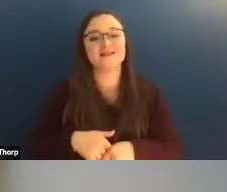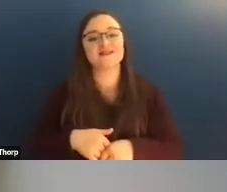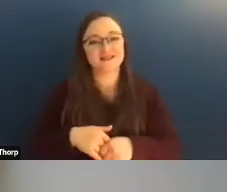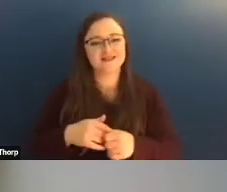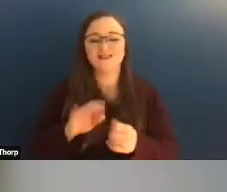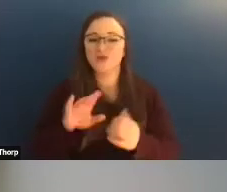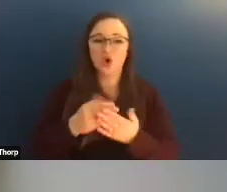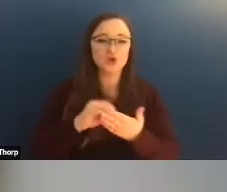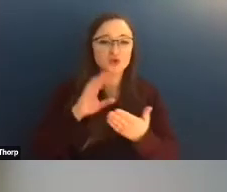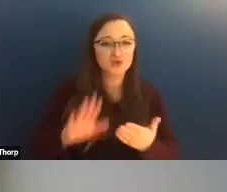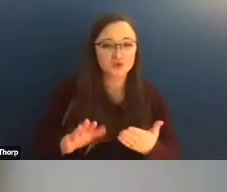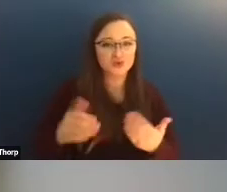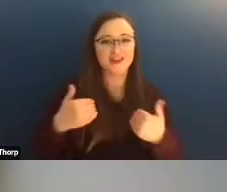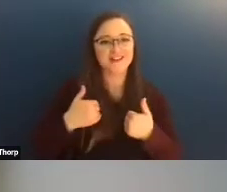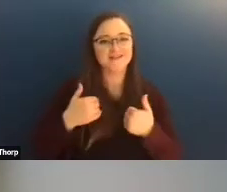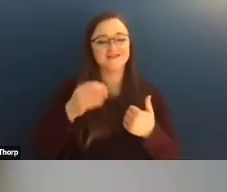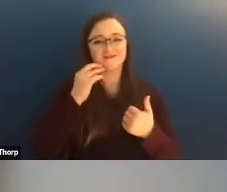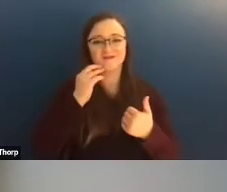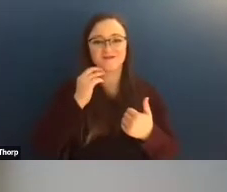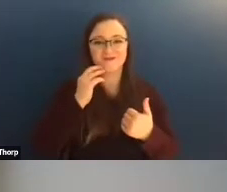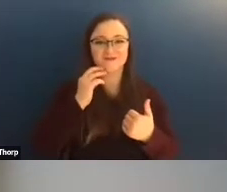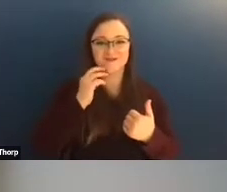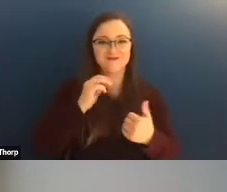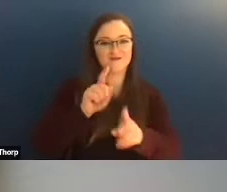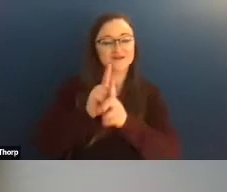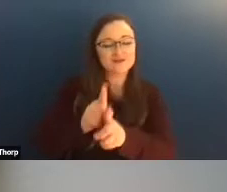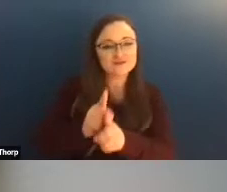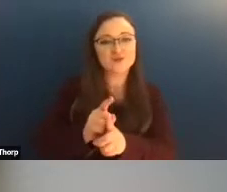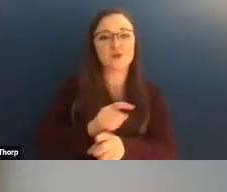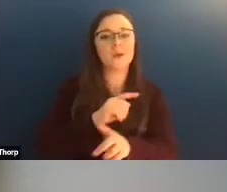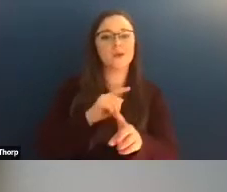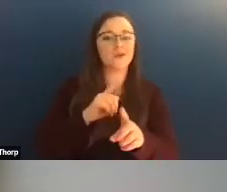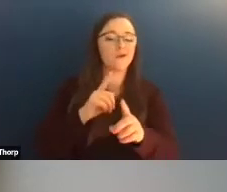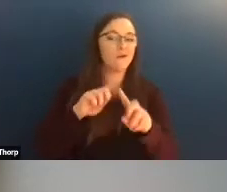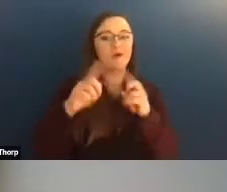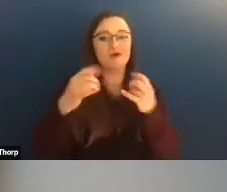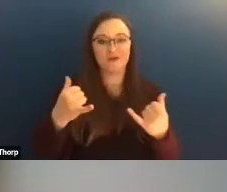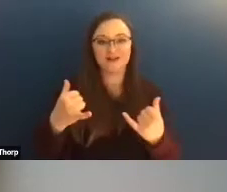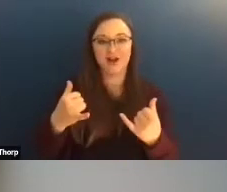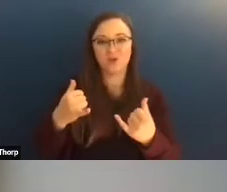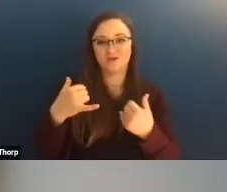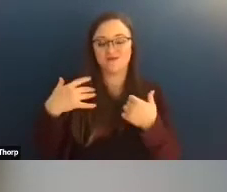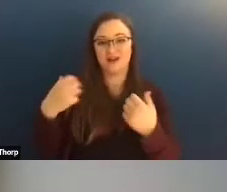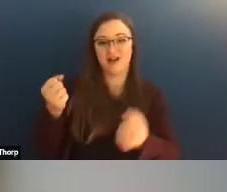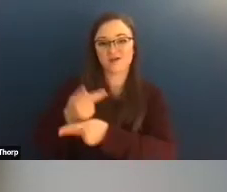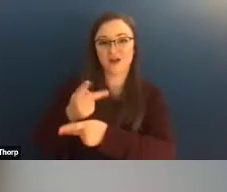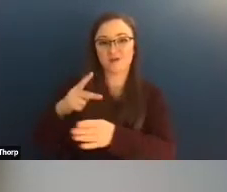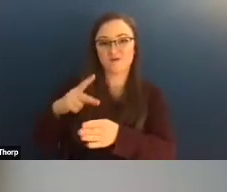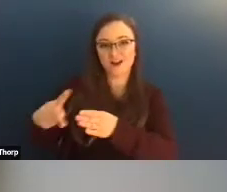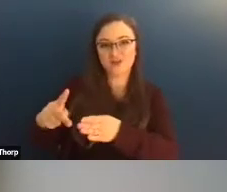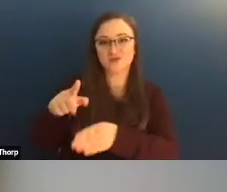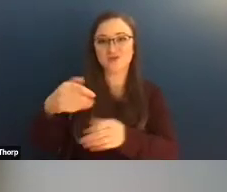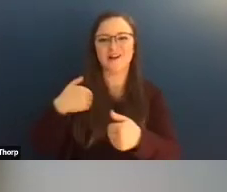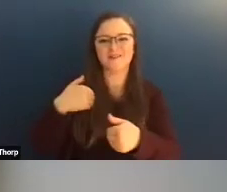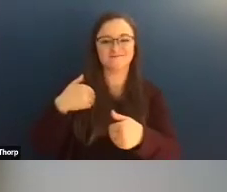take a diverse approach to shadowing. You know, within the healthcare profession nowadays, especially, there's several different